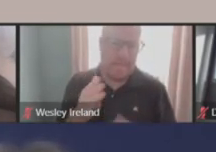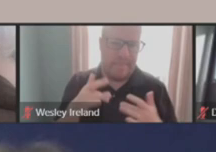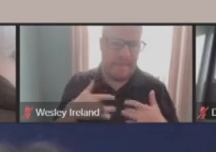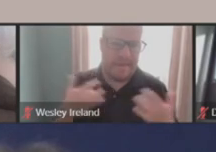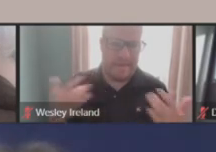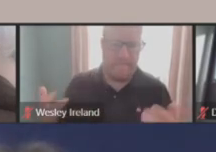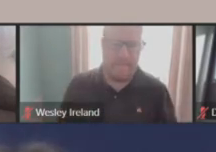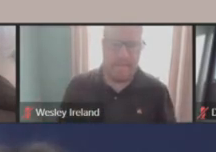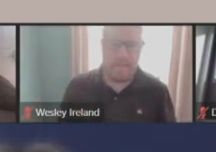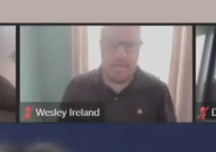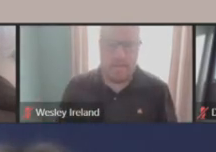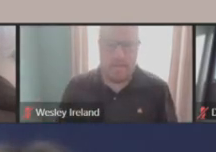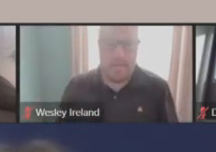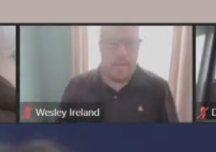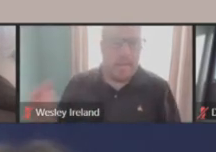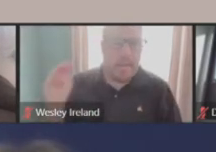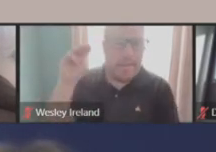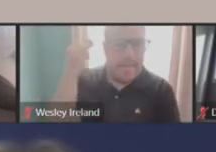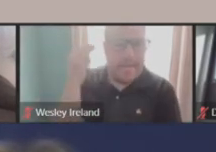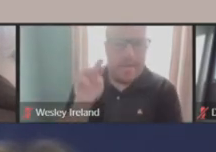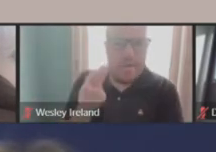many from the commission members at the event.